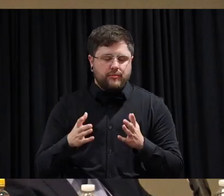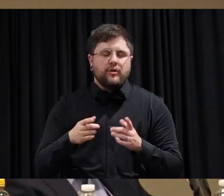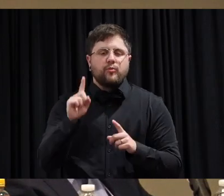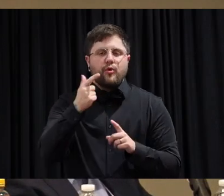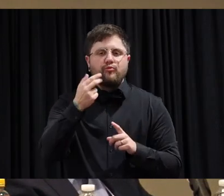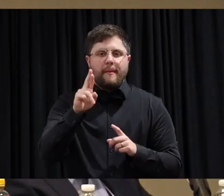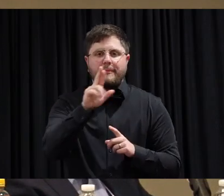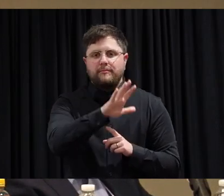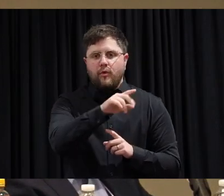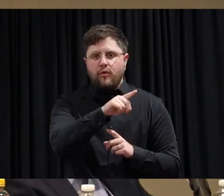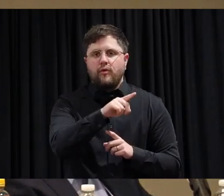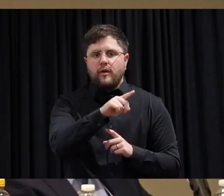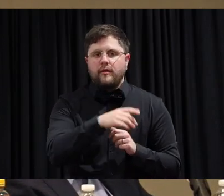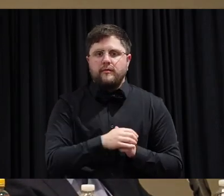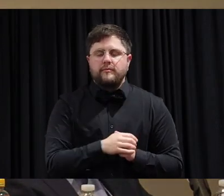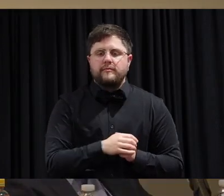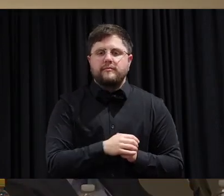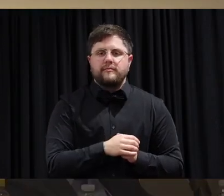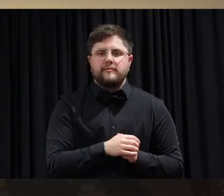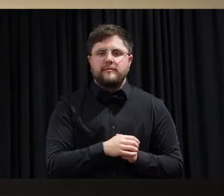Rapids Market,